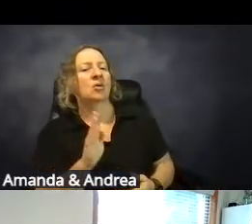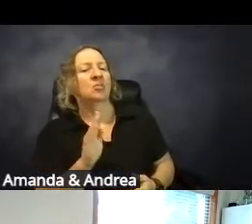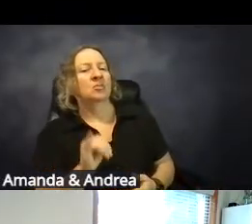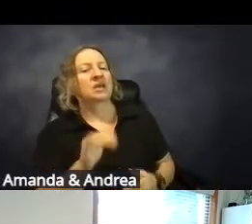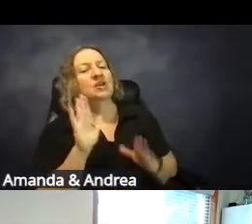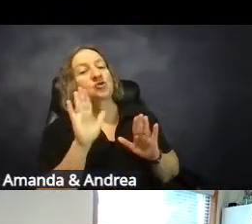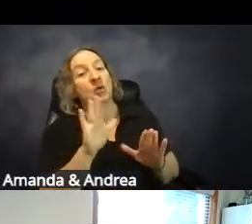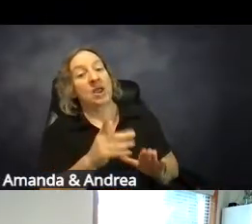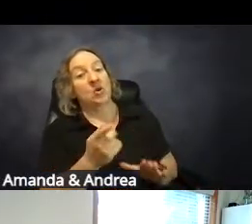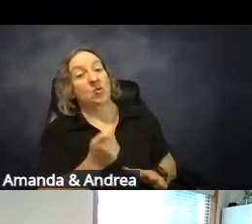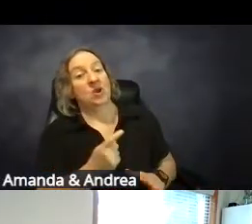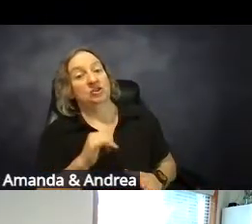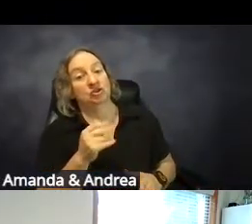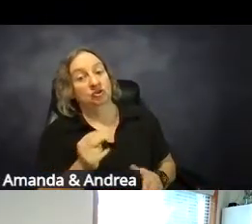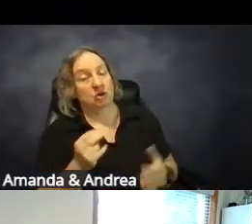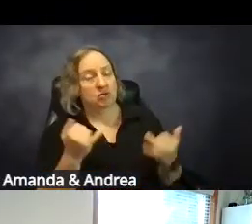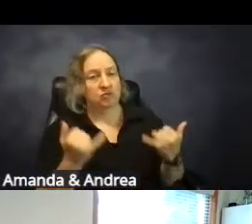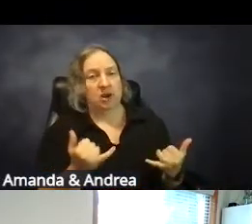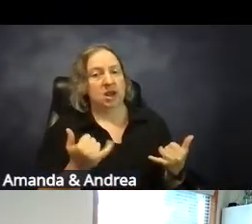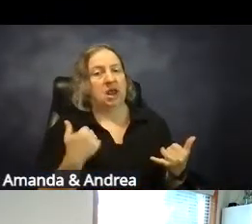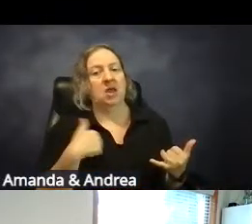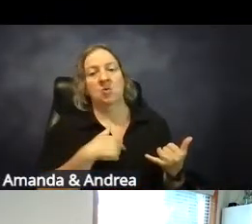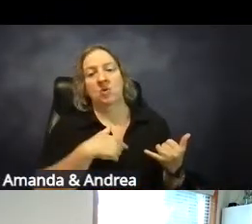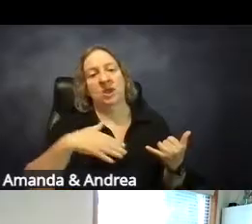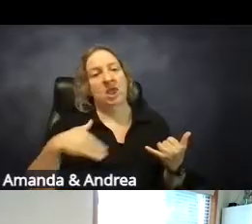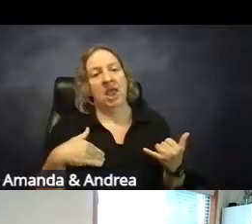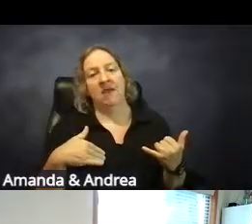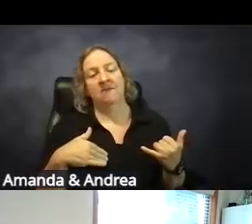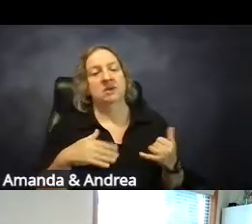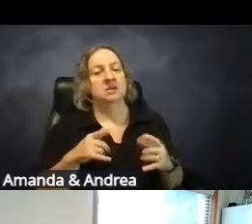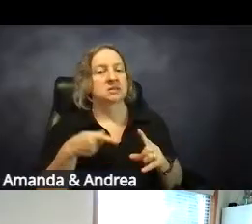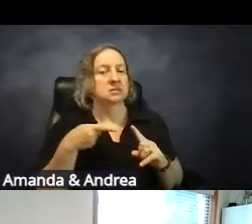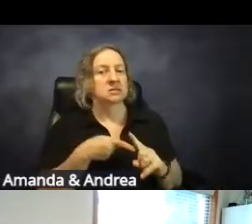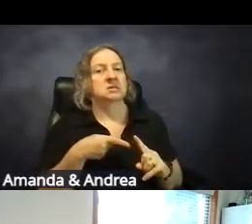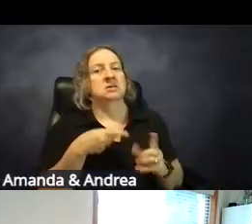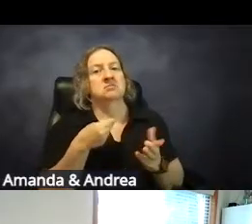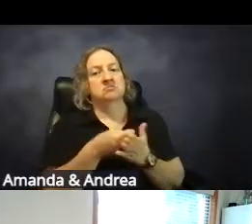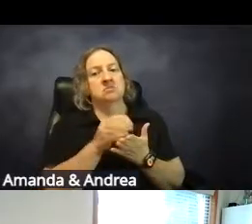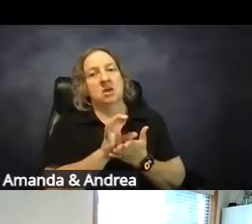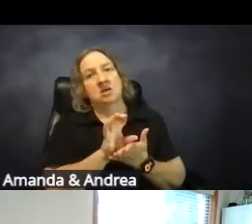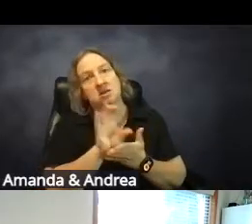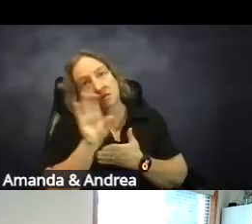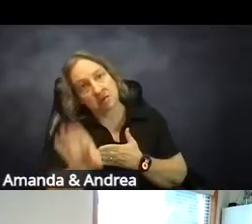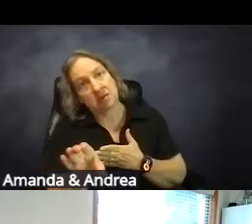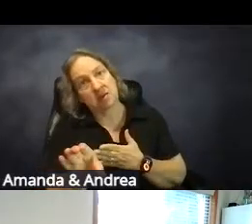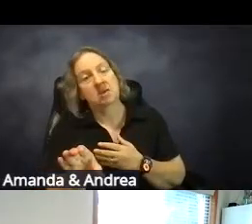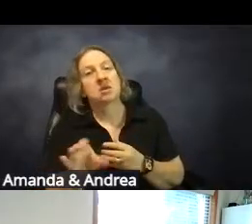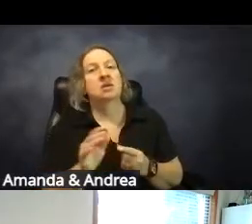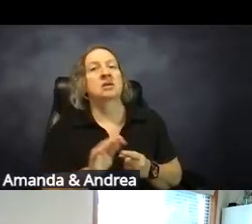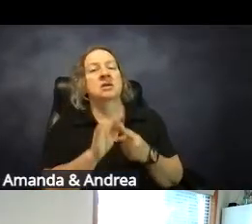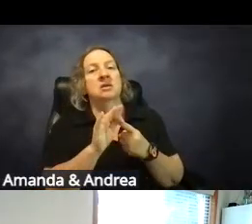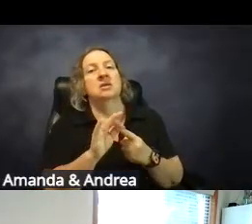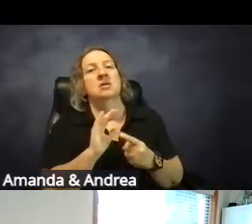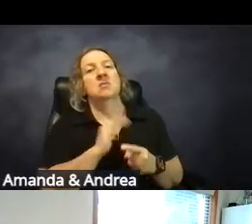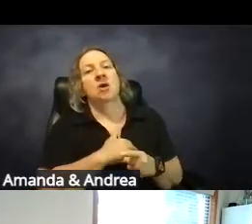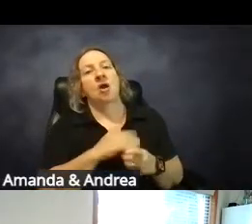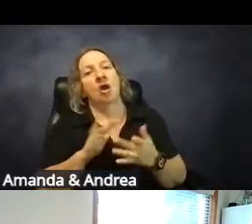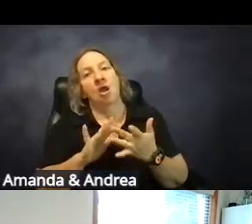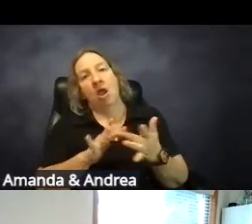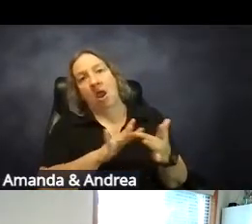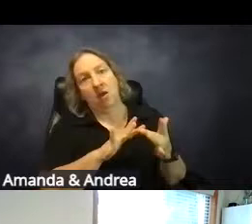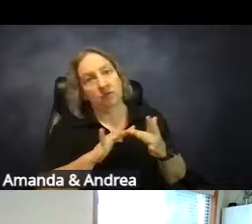John. Right now, we have not earmarked any specific funds other than our outreach